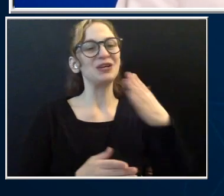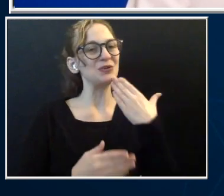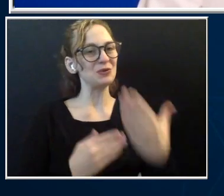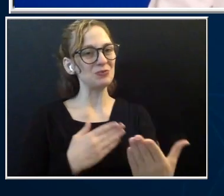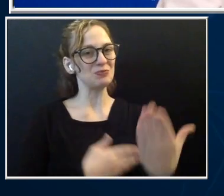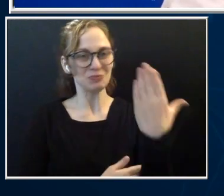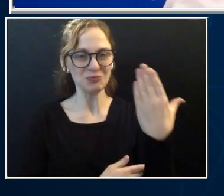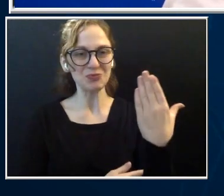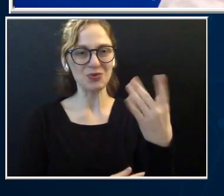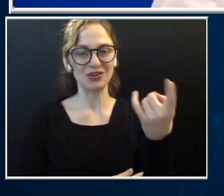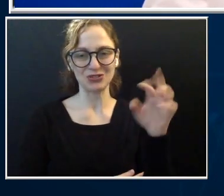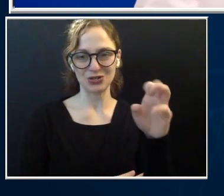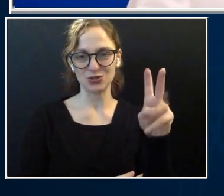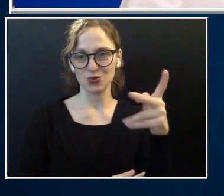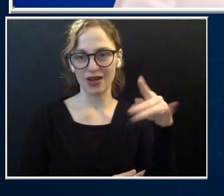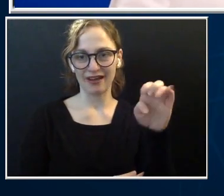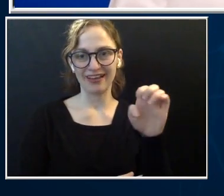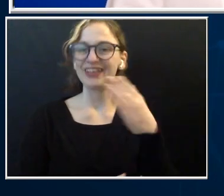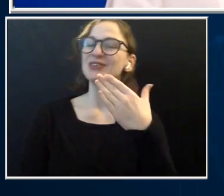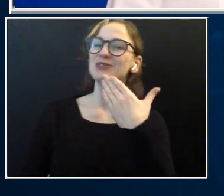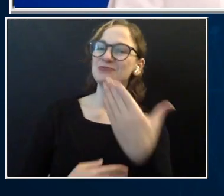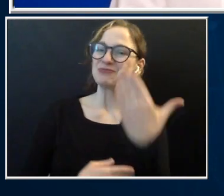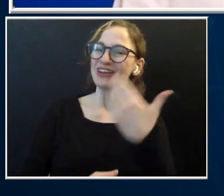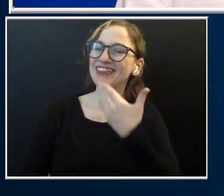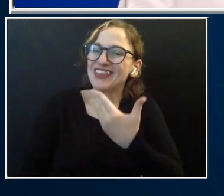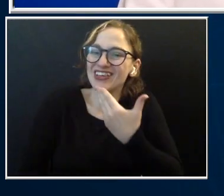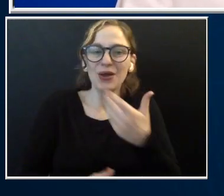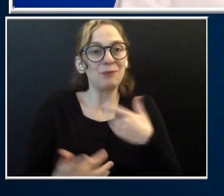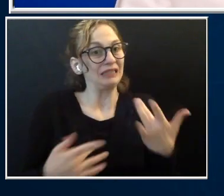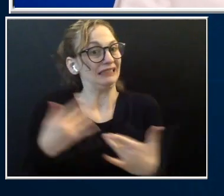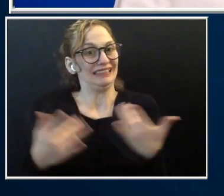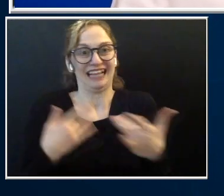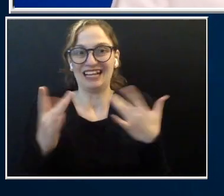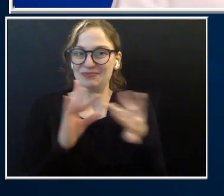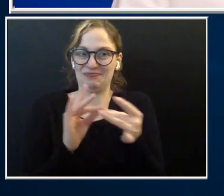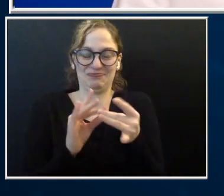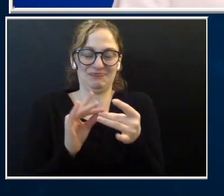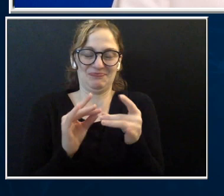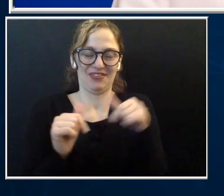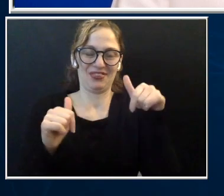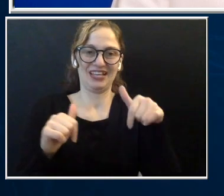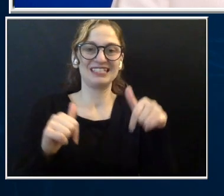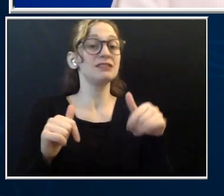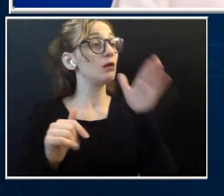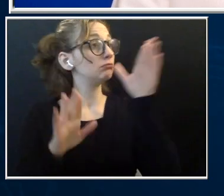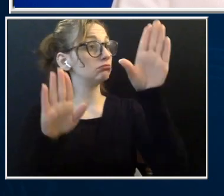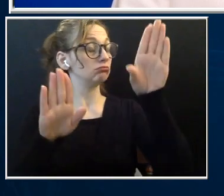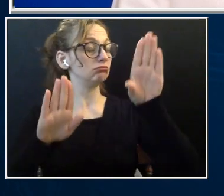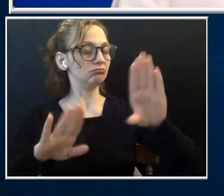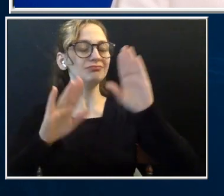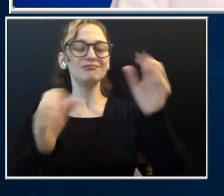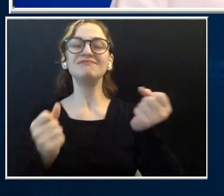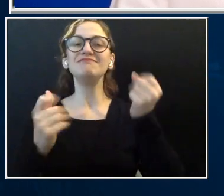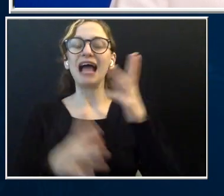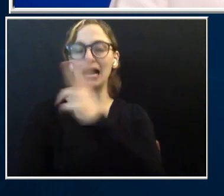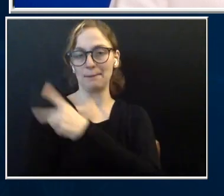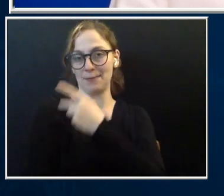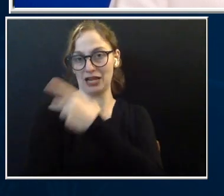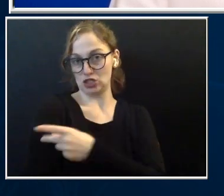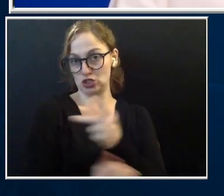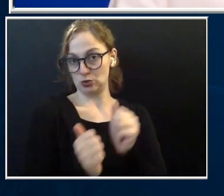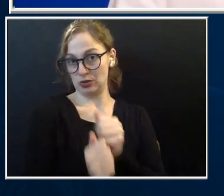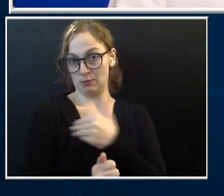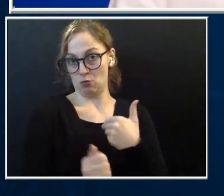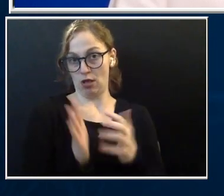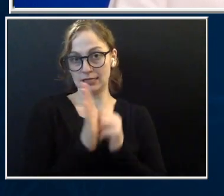Thank you so much for having me here. I'm excited to talk about this. This is going to be awesome. Many breast cancer patients get a combination of treatment methods: